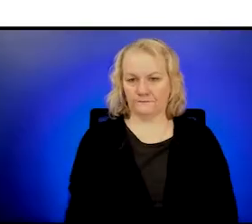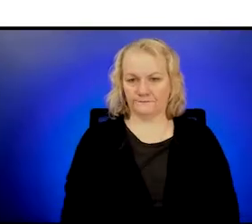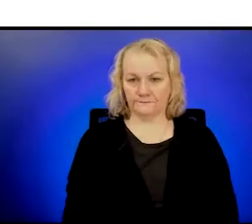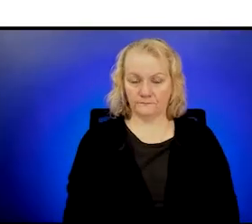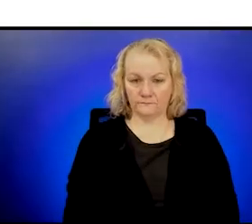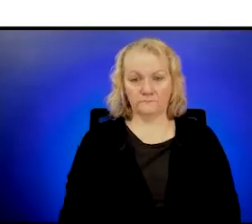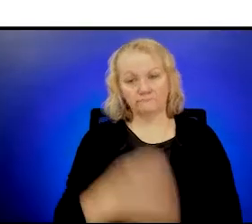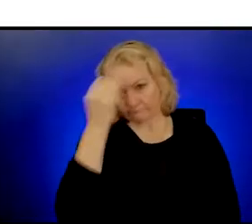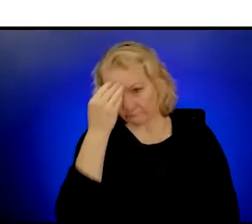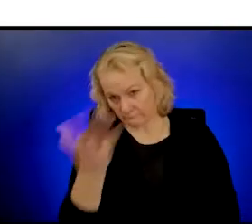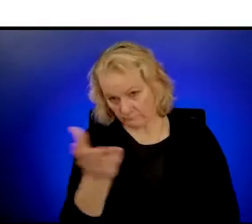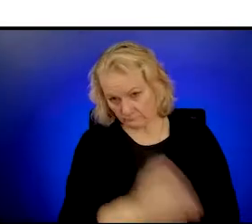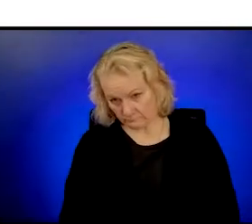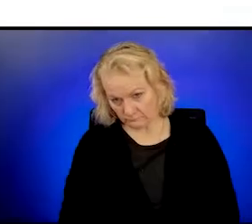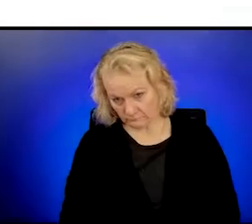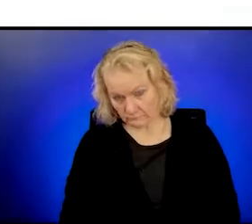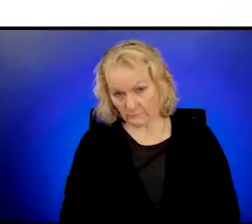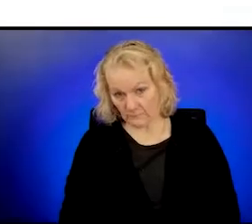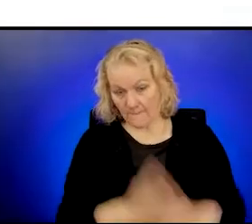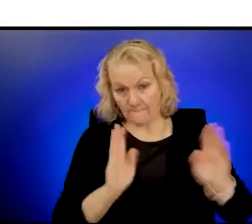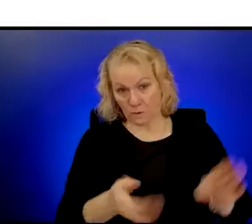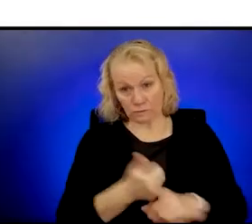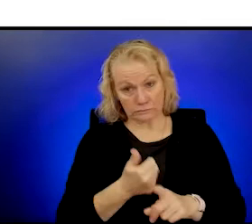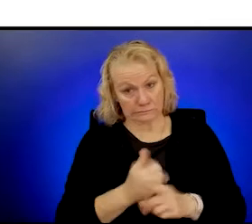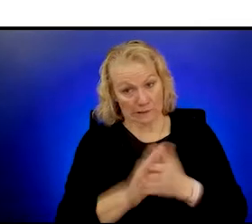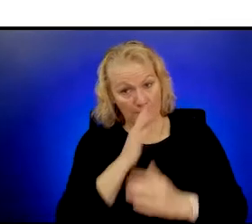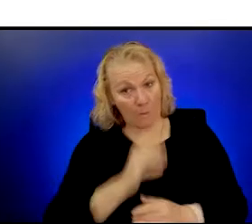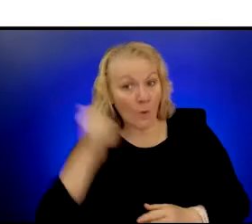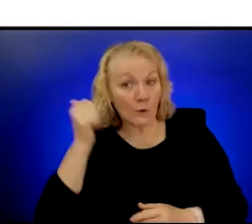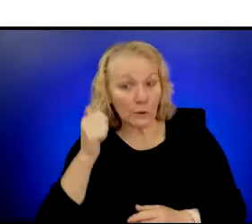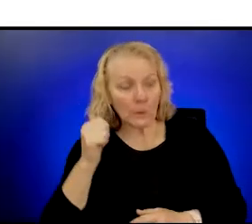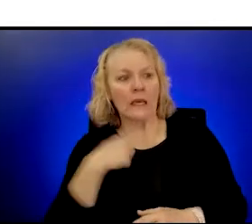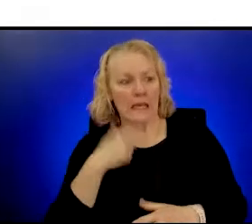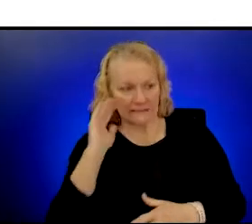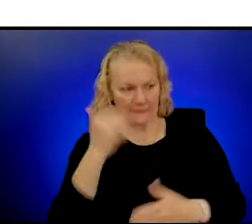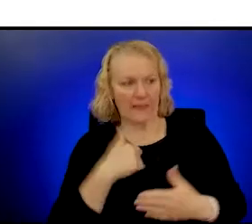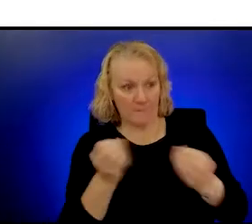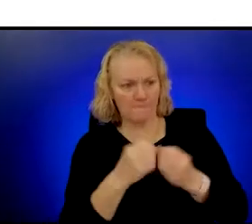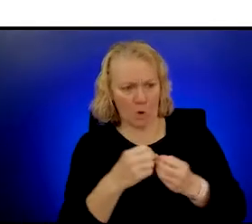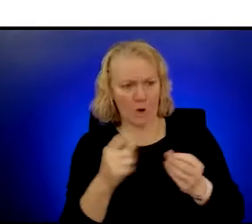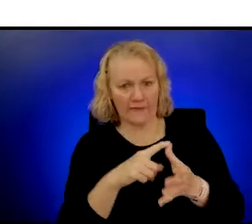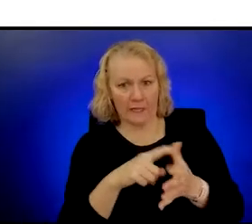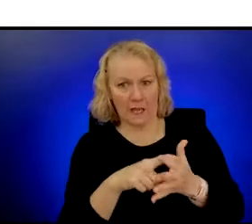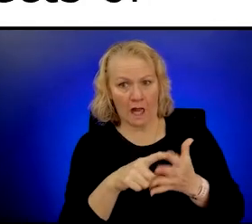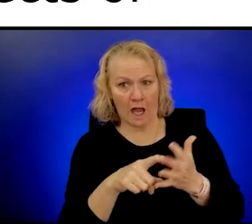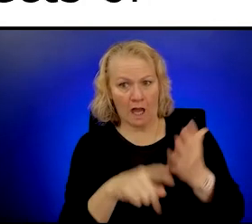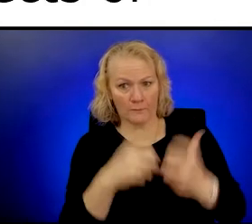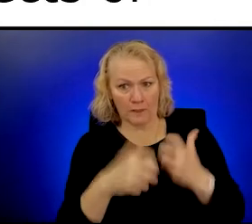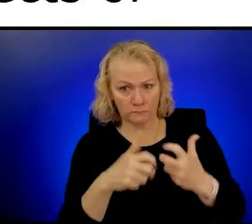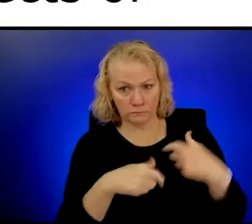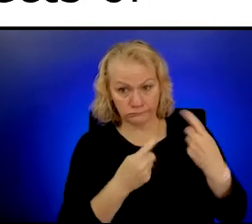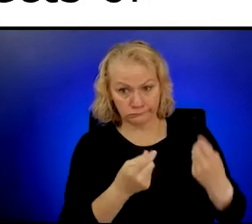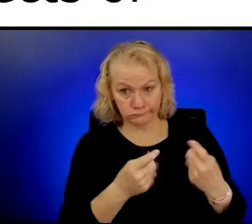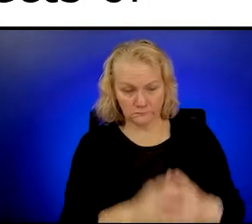I'll tell you, as somebody who is aging, I seem to have more and more problems with some of these things.